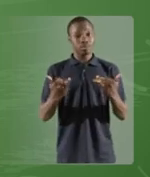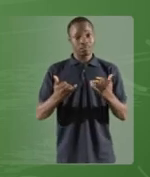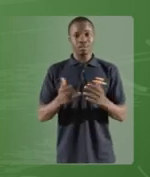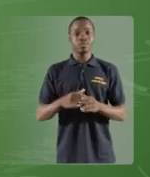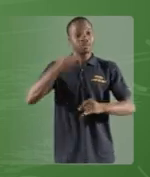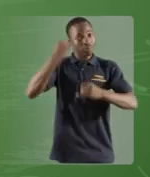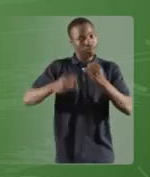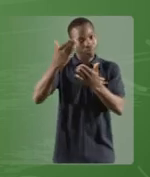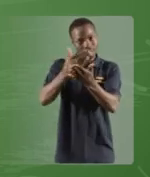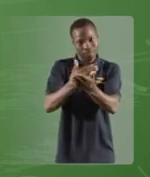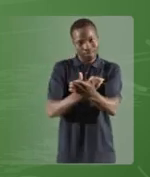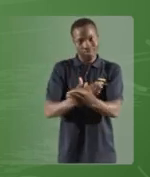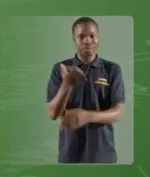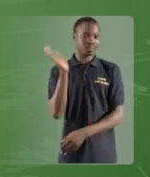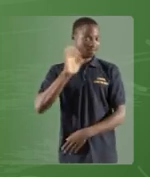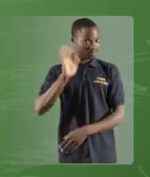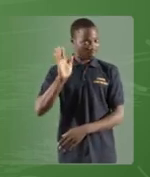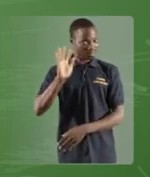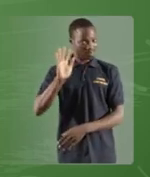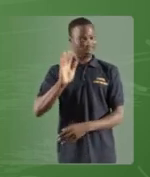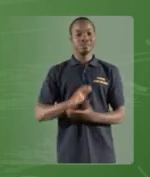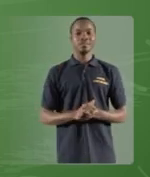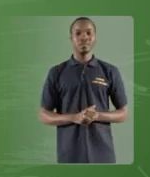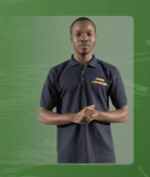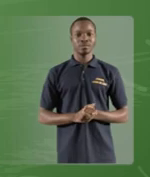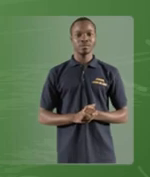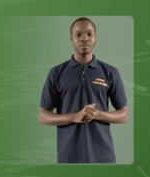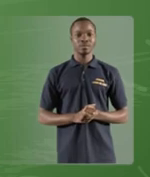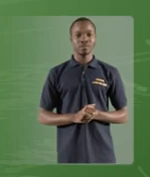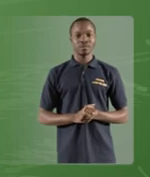the end of our lesson. Right? Bye for now and see you next time.